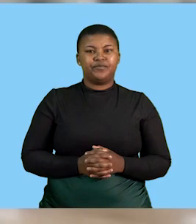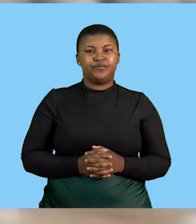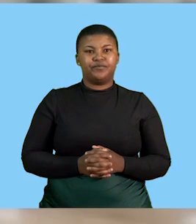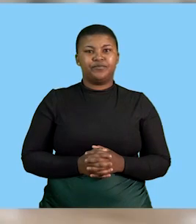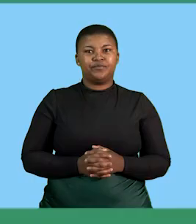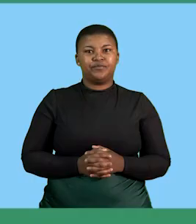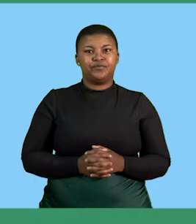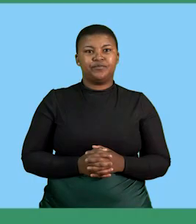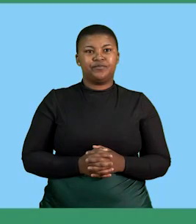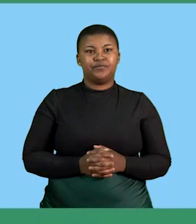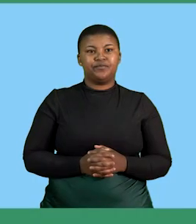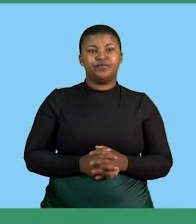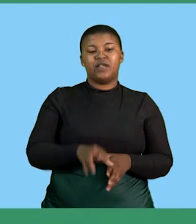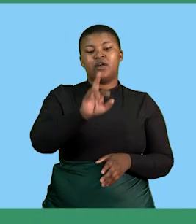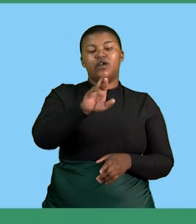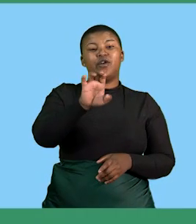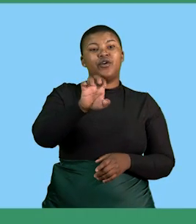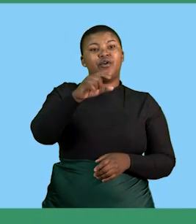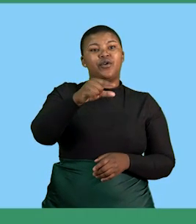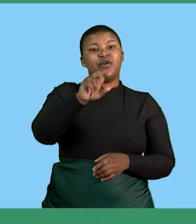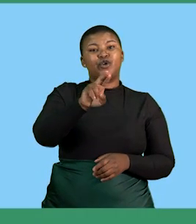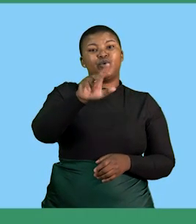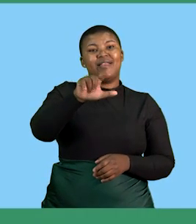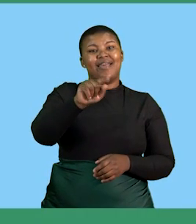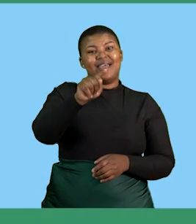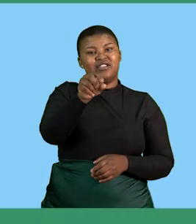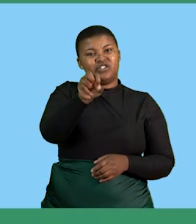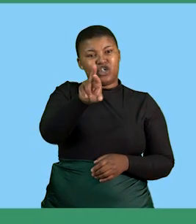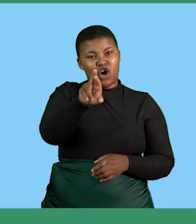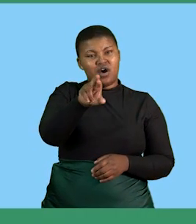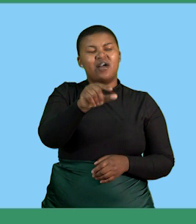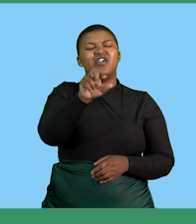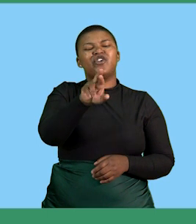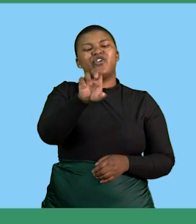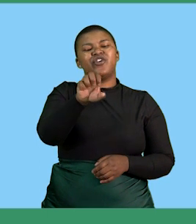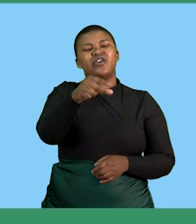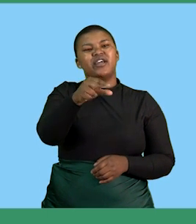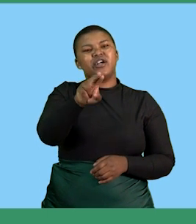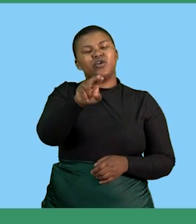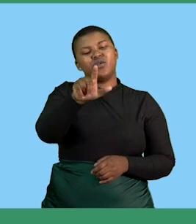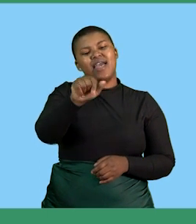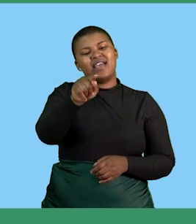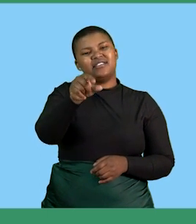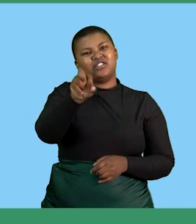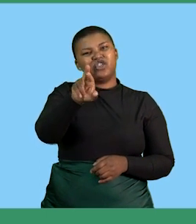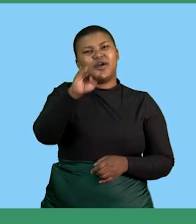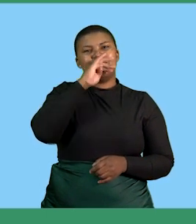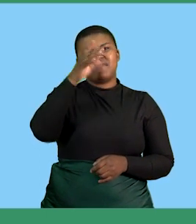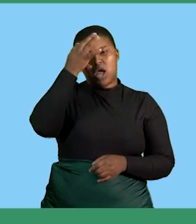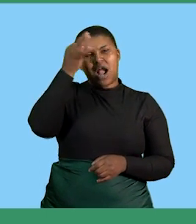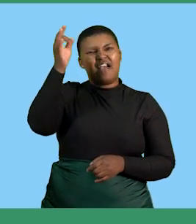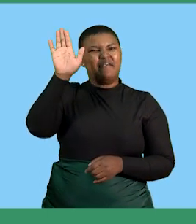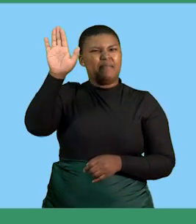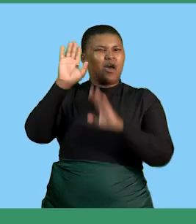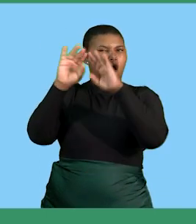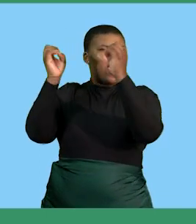words, the first one being regulator. A regulator is a government body, so it's an